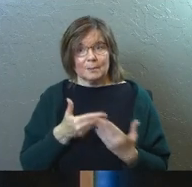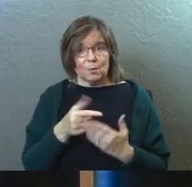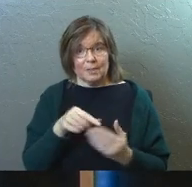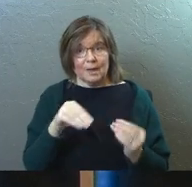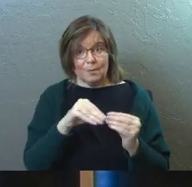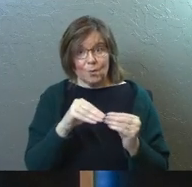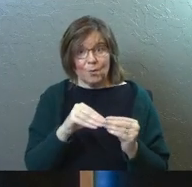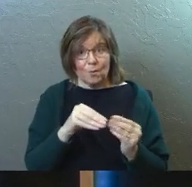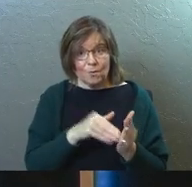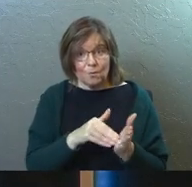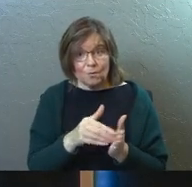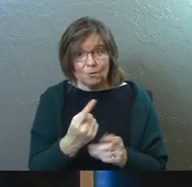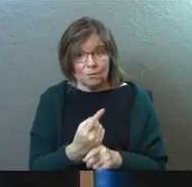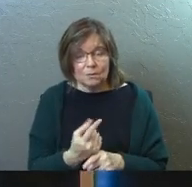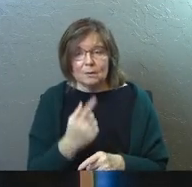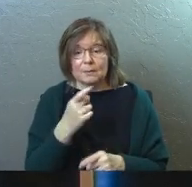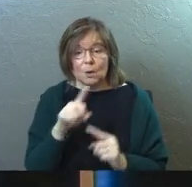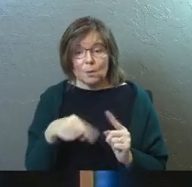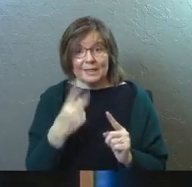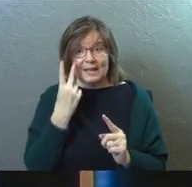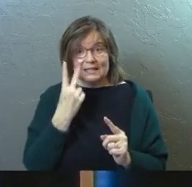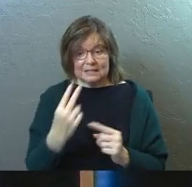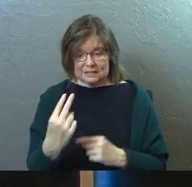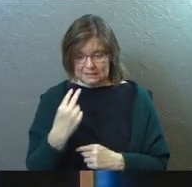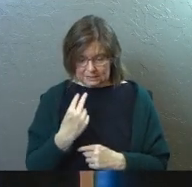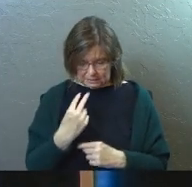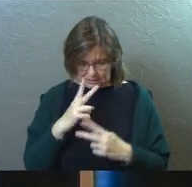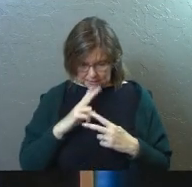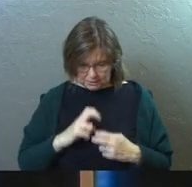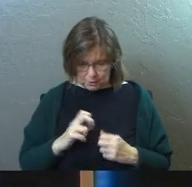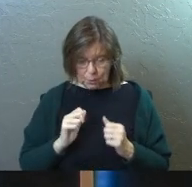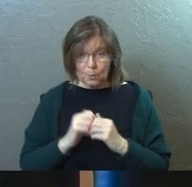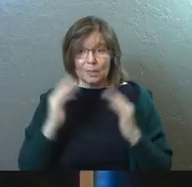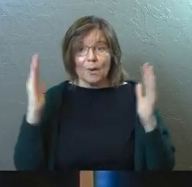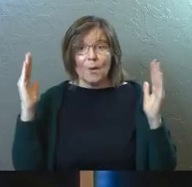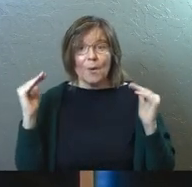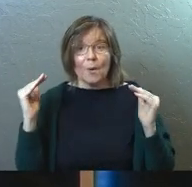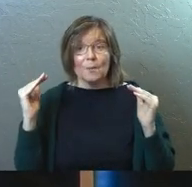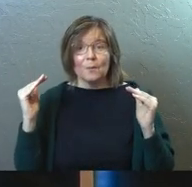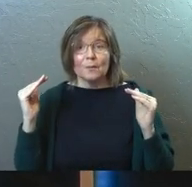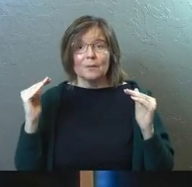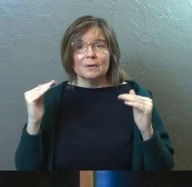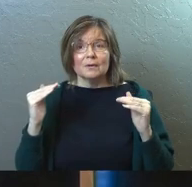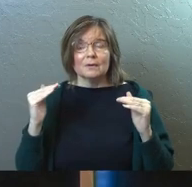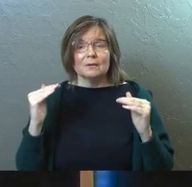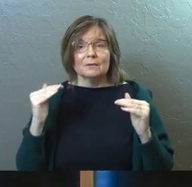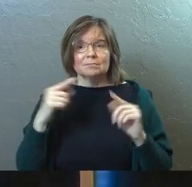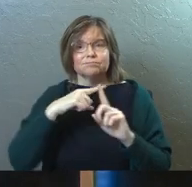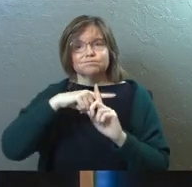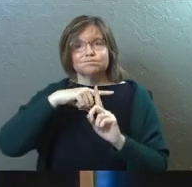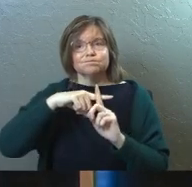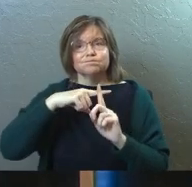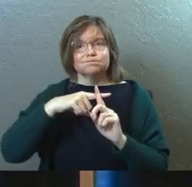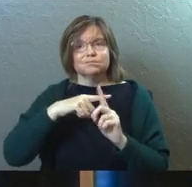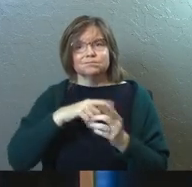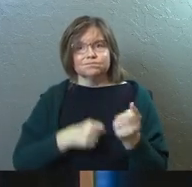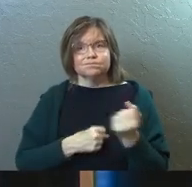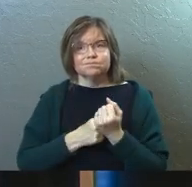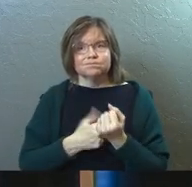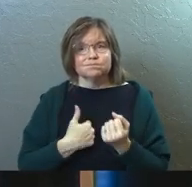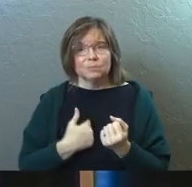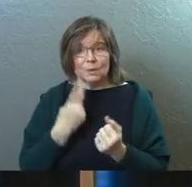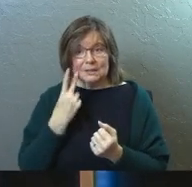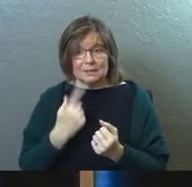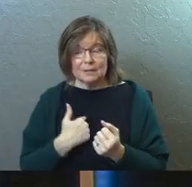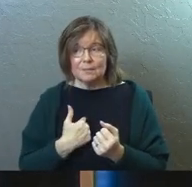around them more, don't you? Because when they see me with hope. And when they see me, they believe in me. When